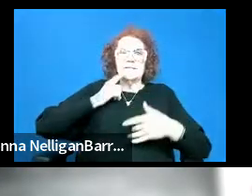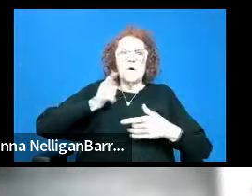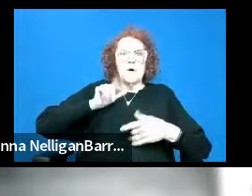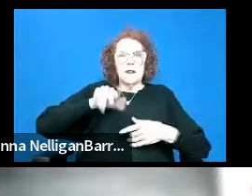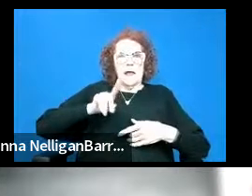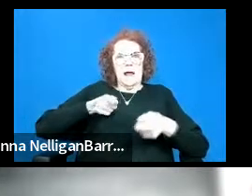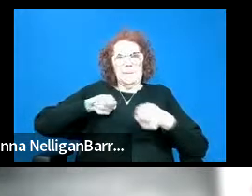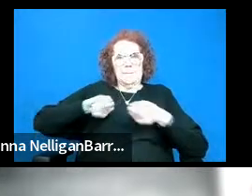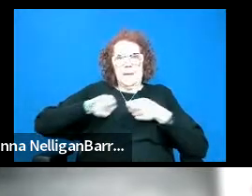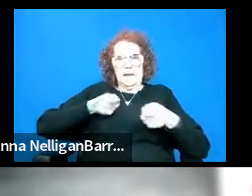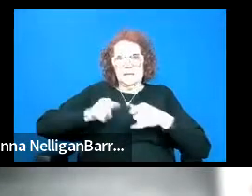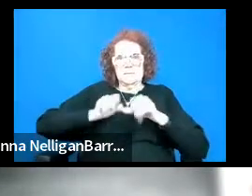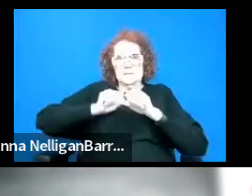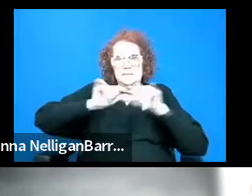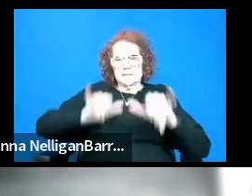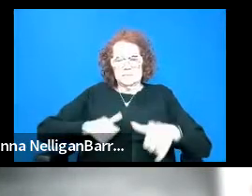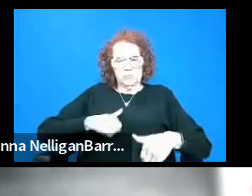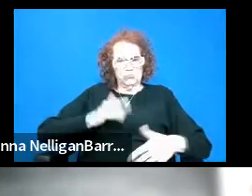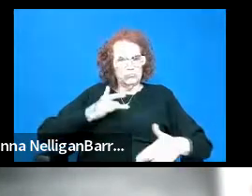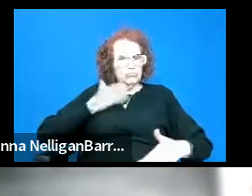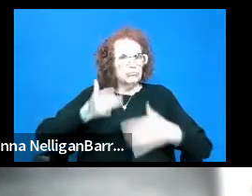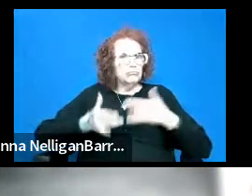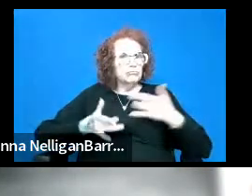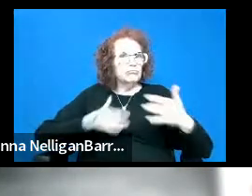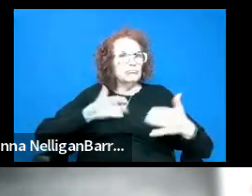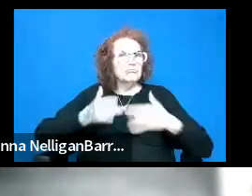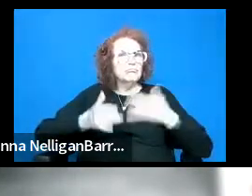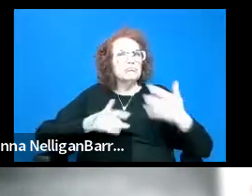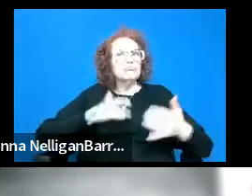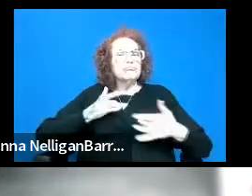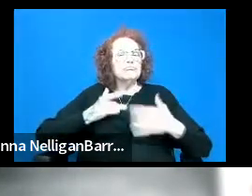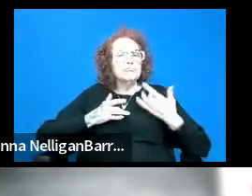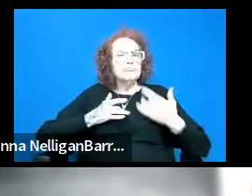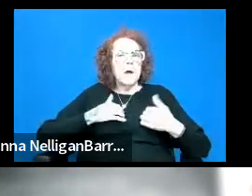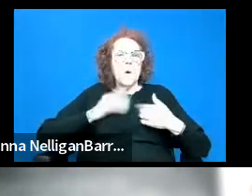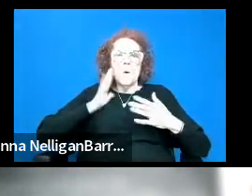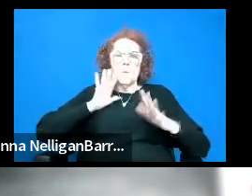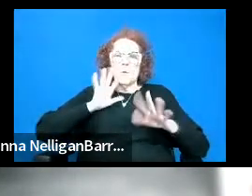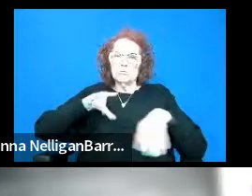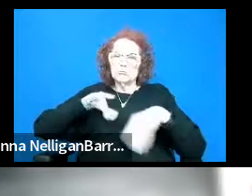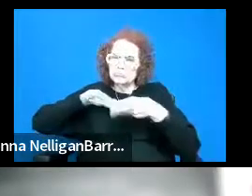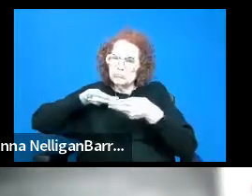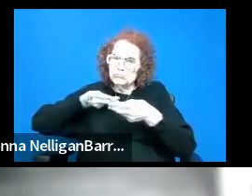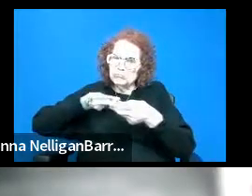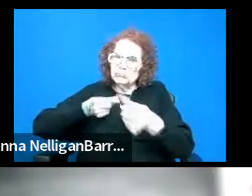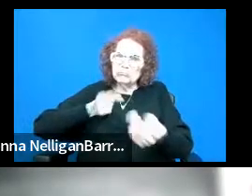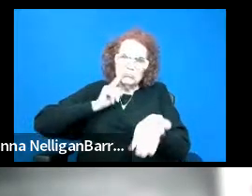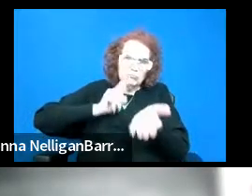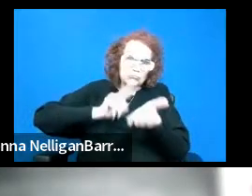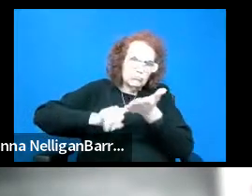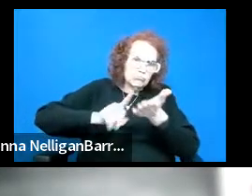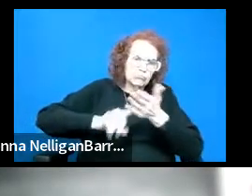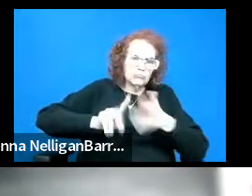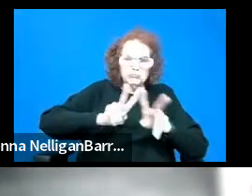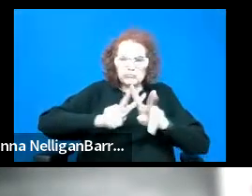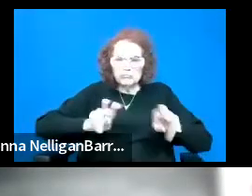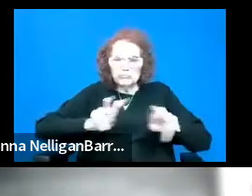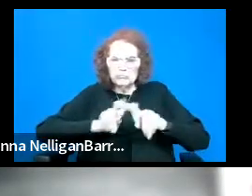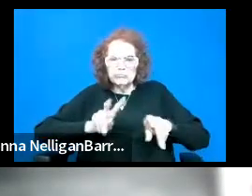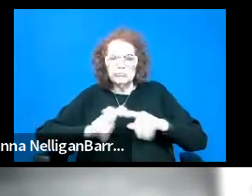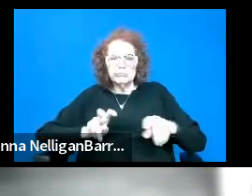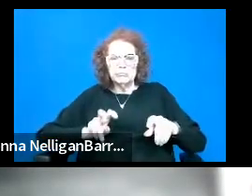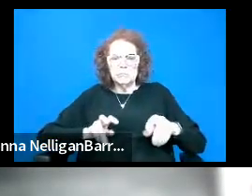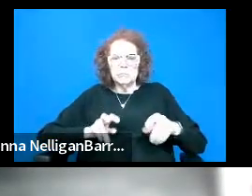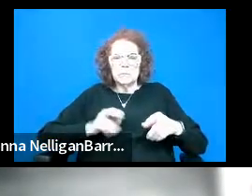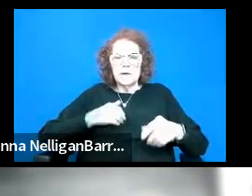gained, on the inspection side, and also just, having something that's automated that points